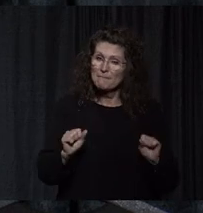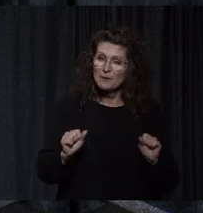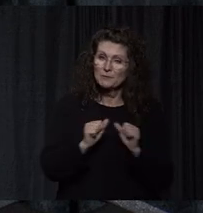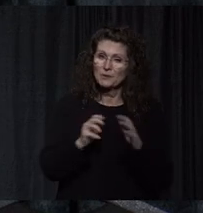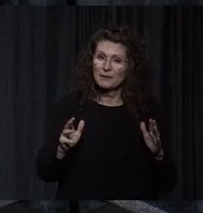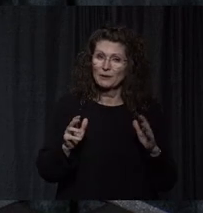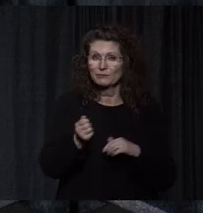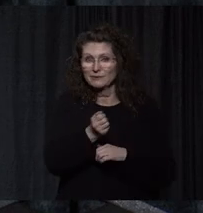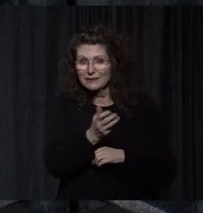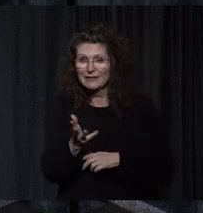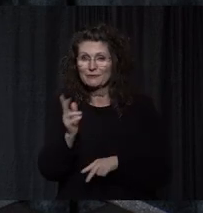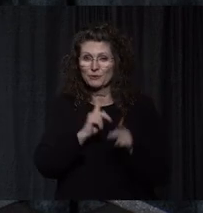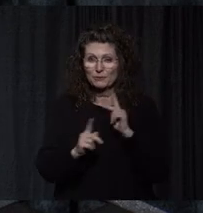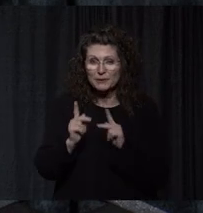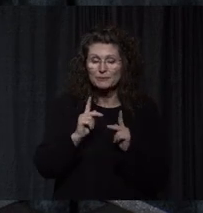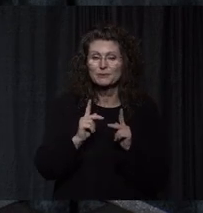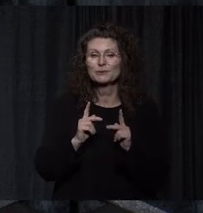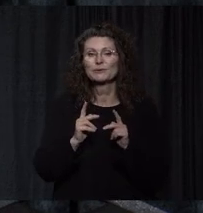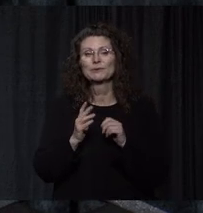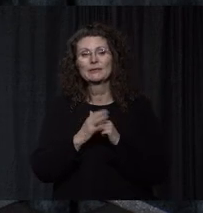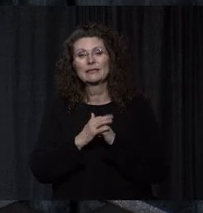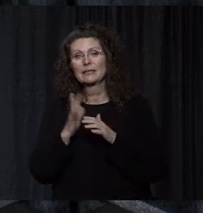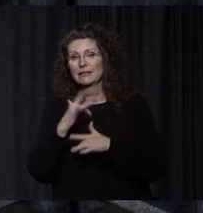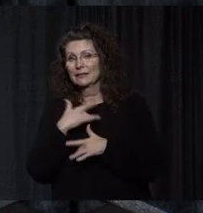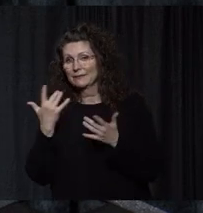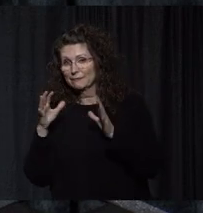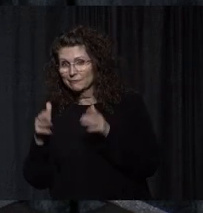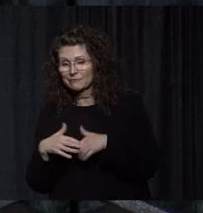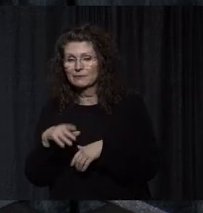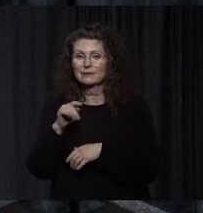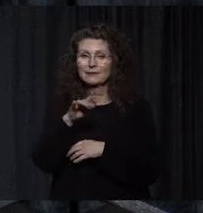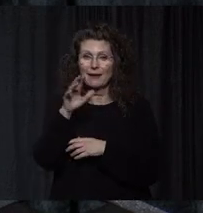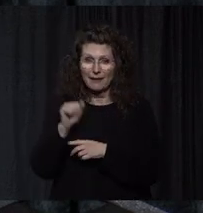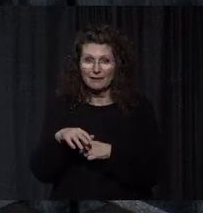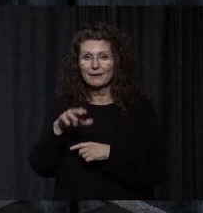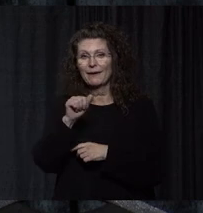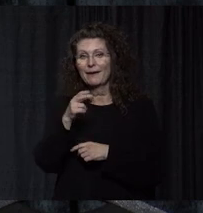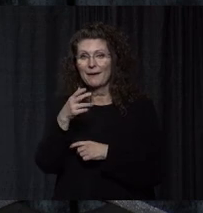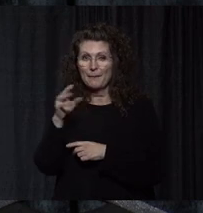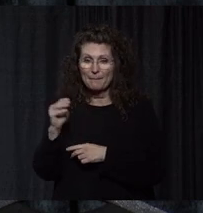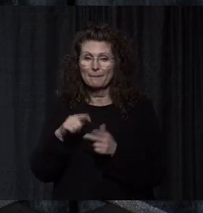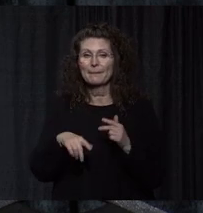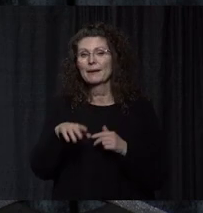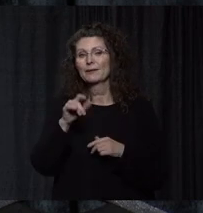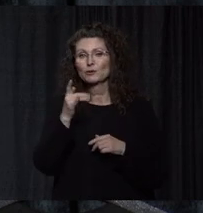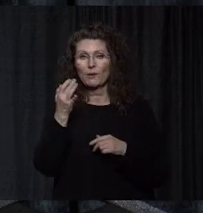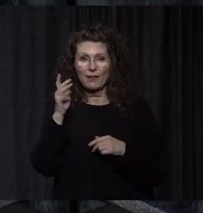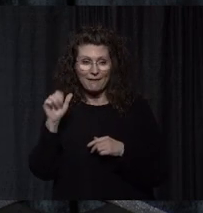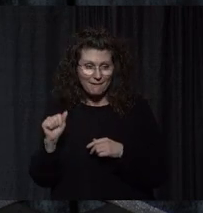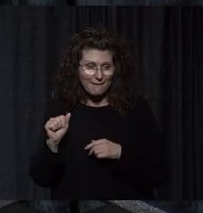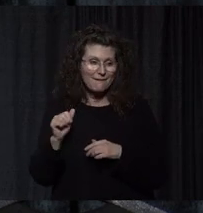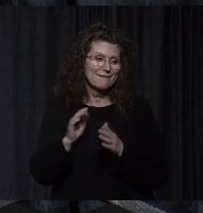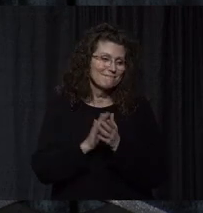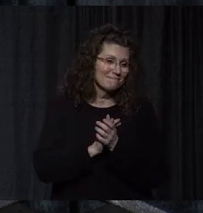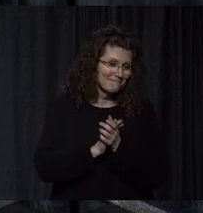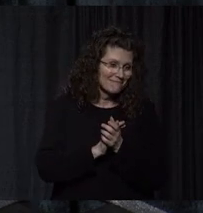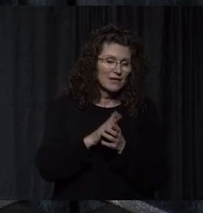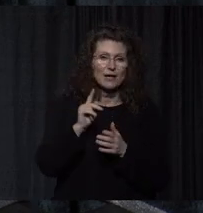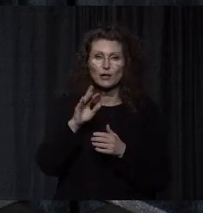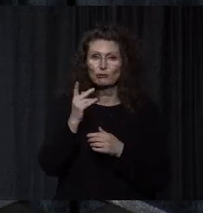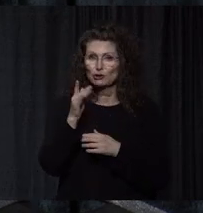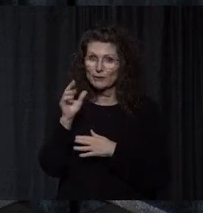I want to thank our communications and event team, Natalia and Anam and Ashwarya and